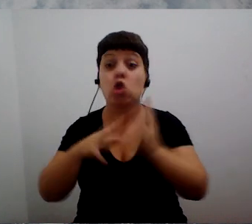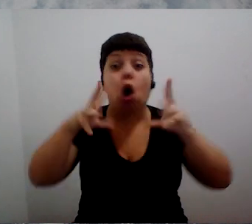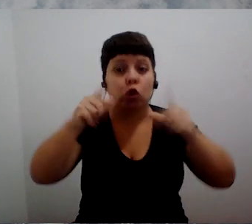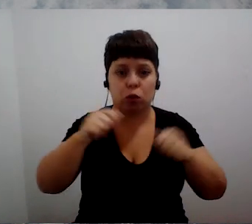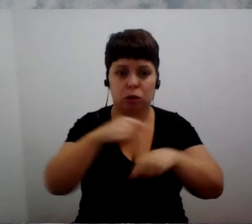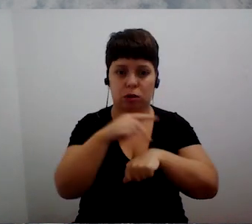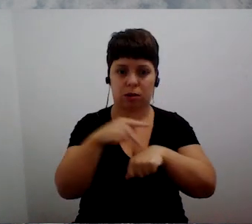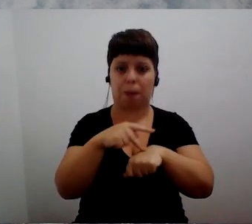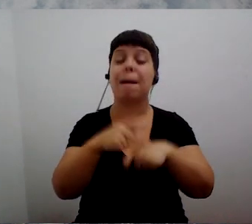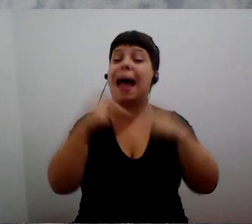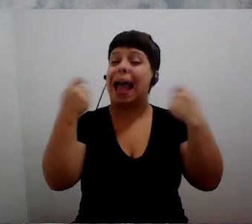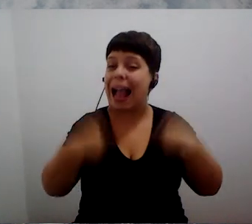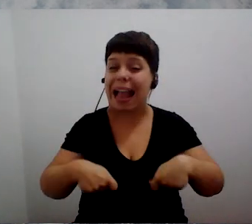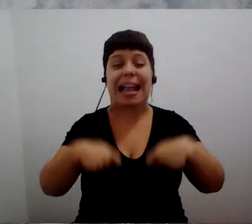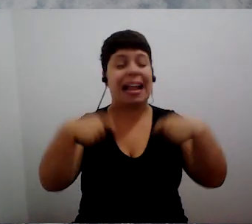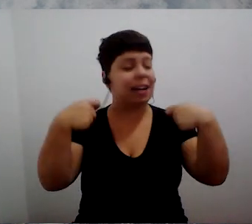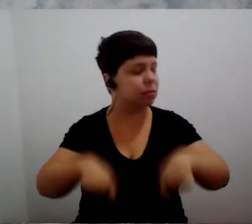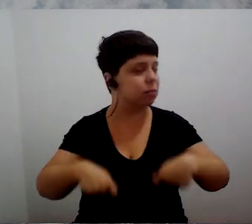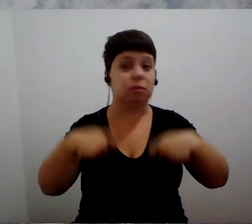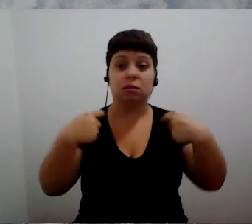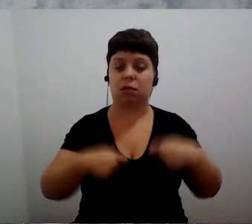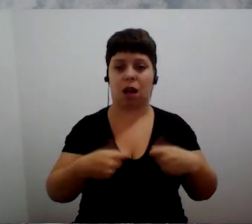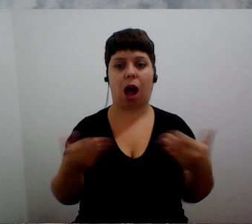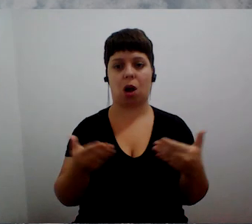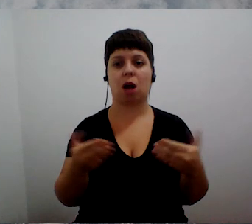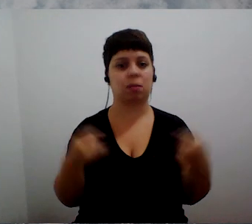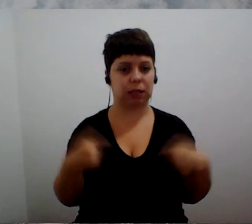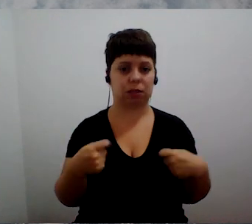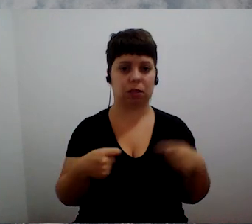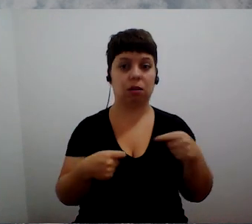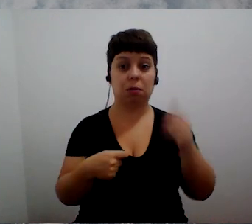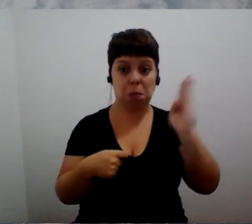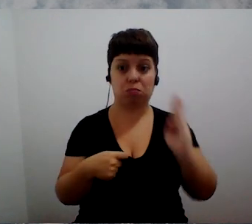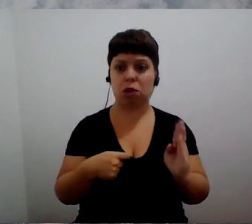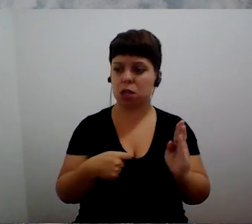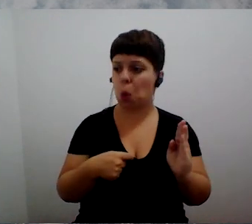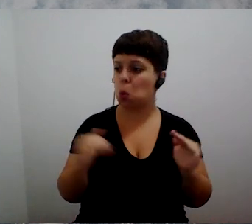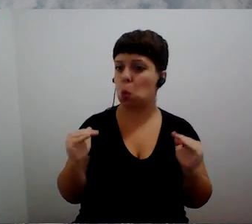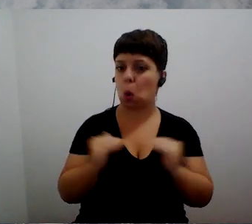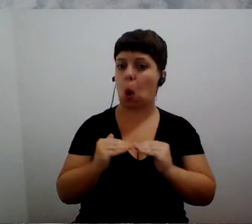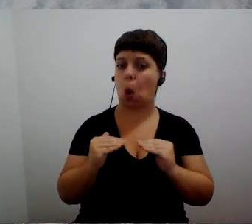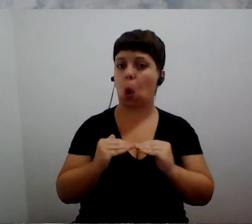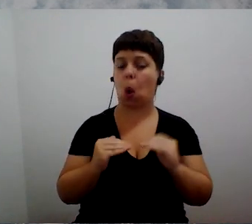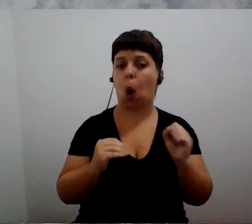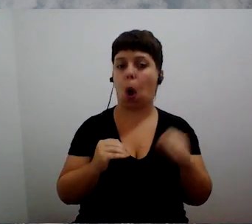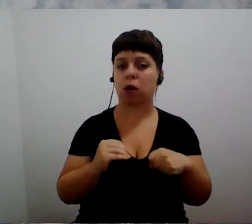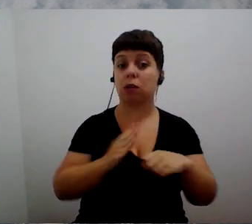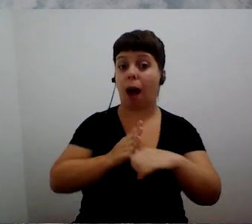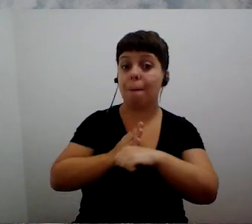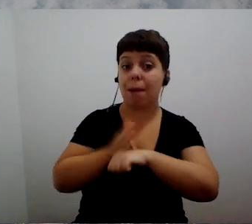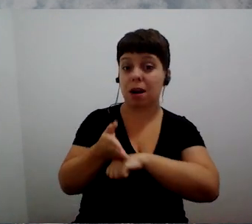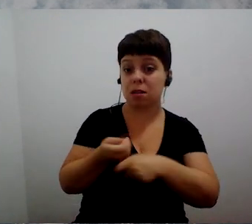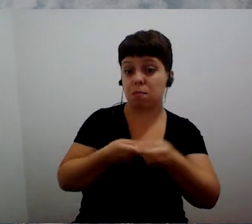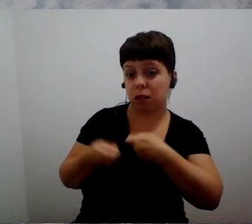a legal agreement that commit all countries is a necessity at this point. And I